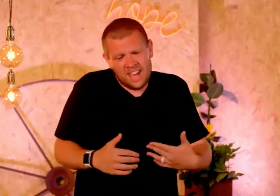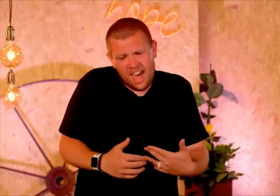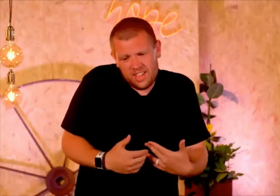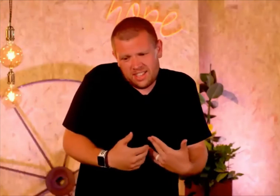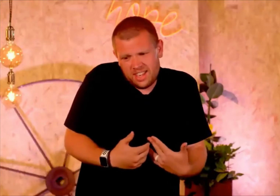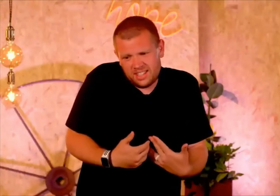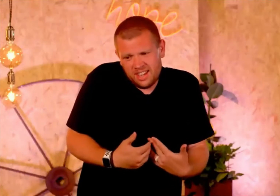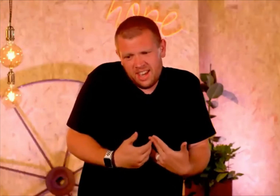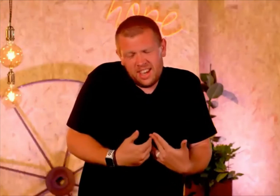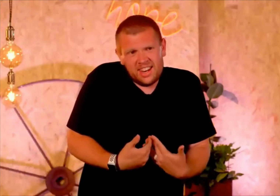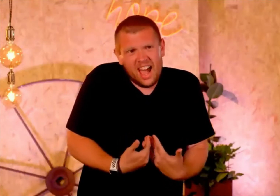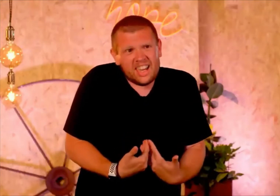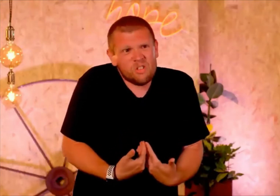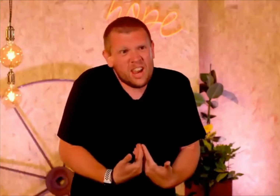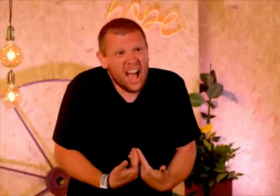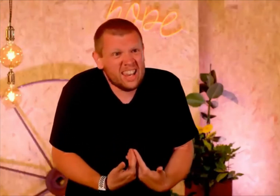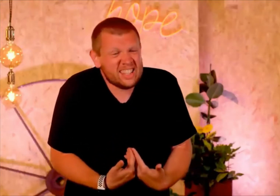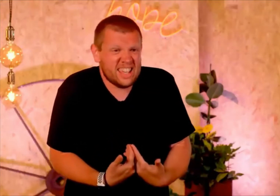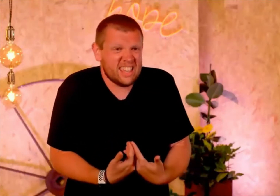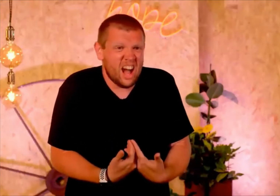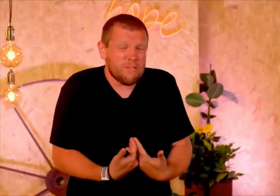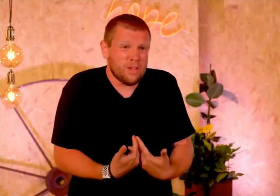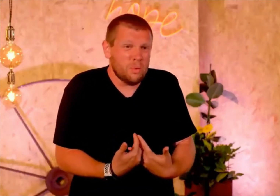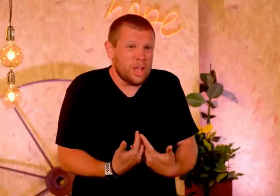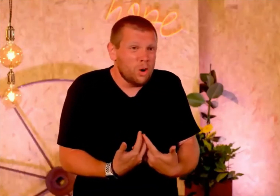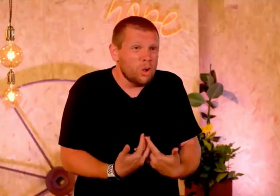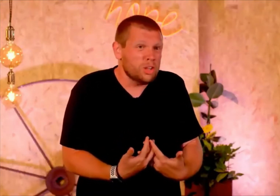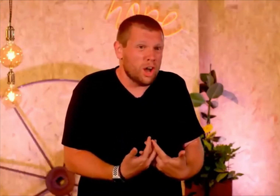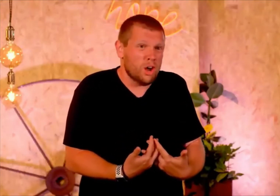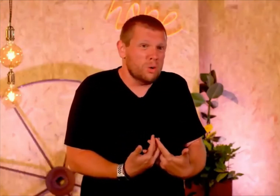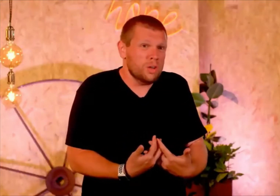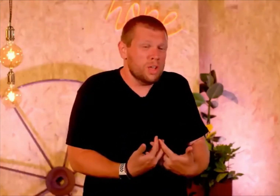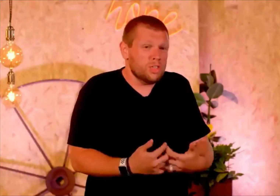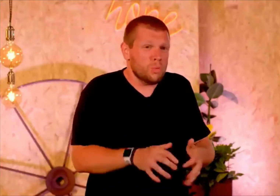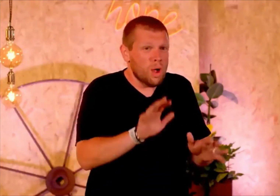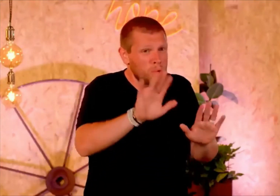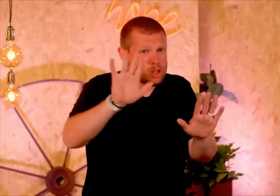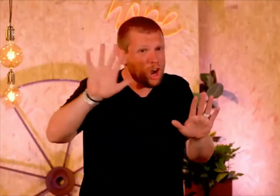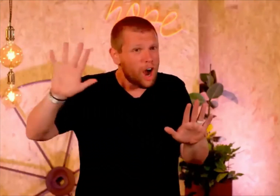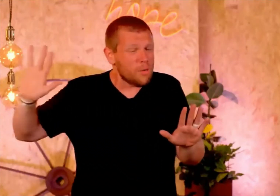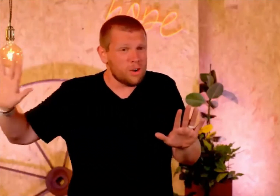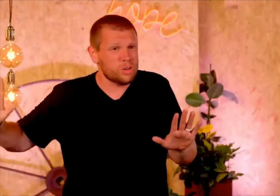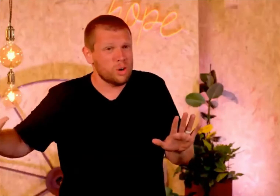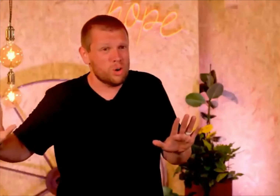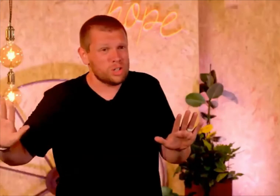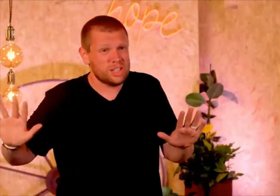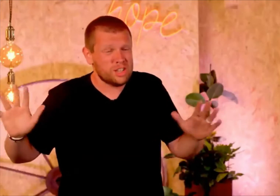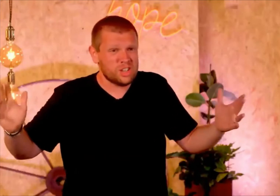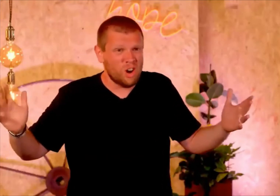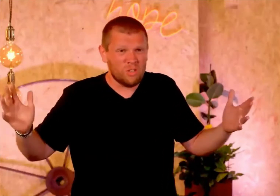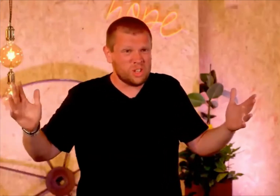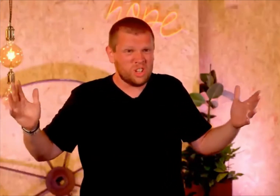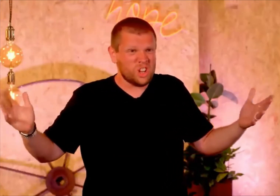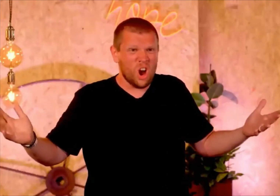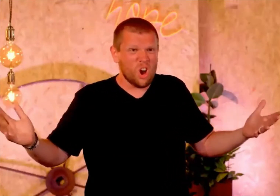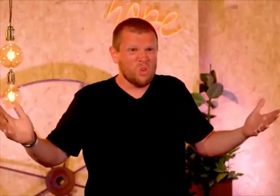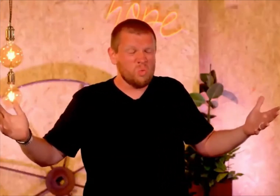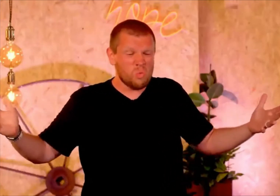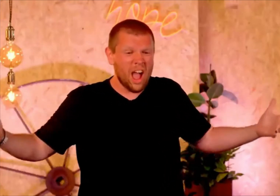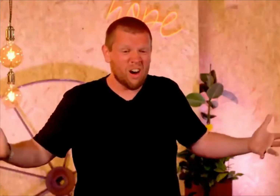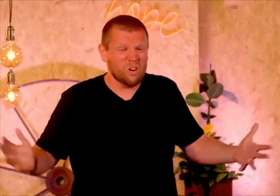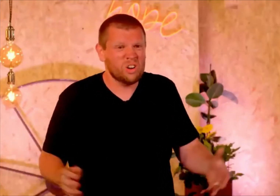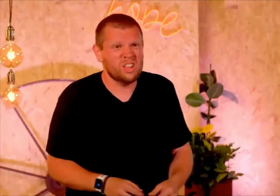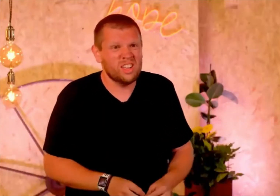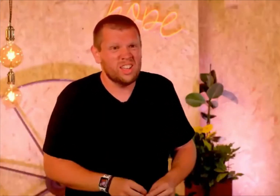sing and yet there's this nagging reality that I think we all know that when we chart our own course it doesn't often go